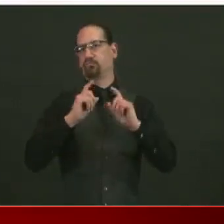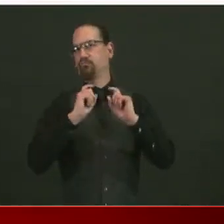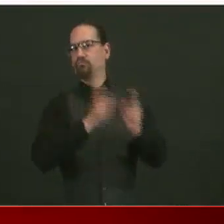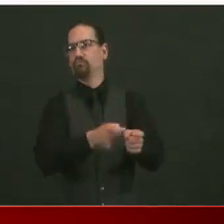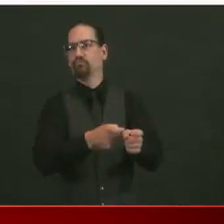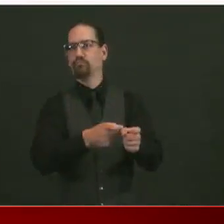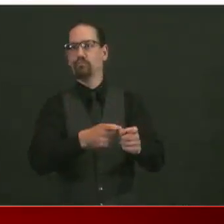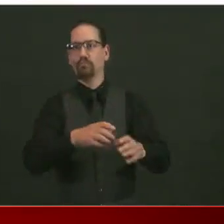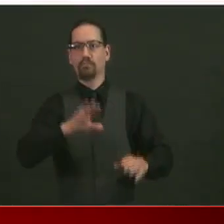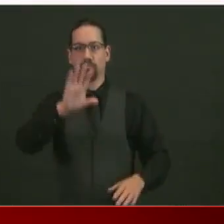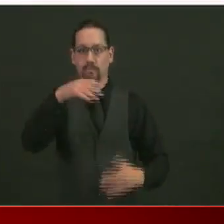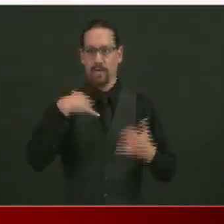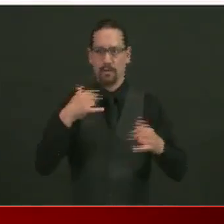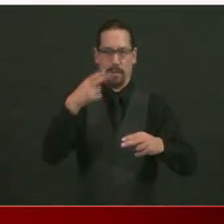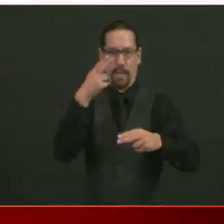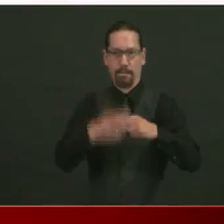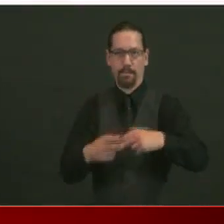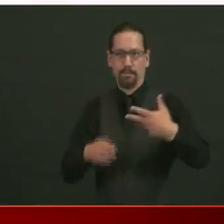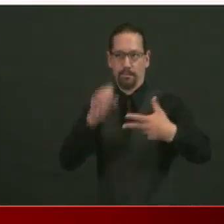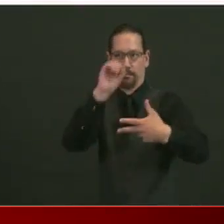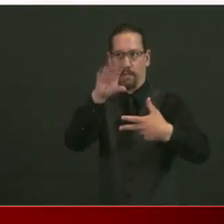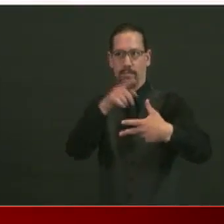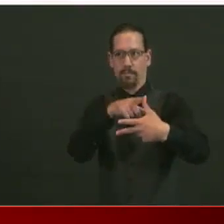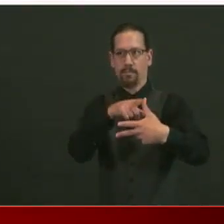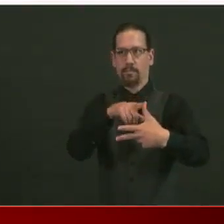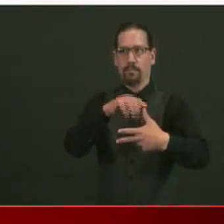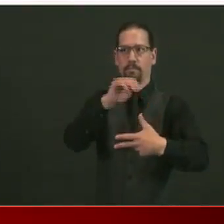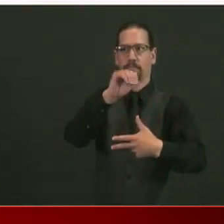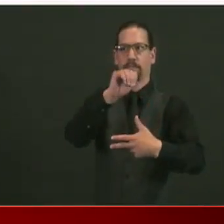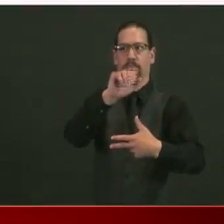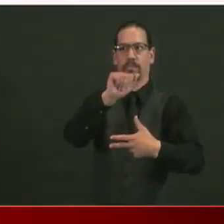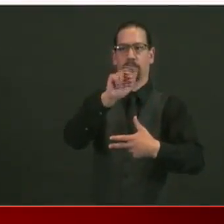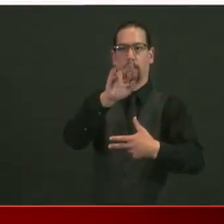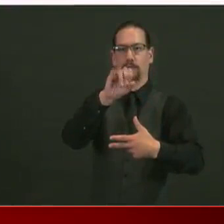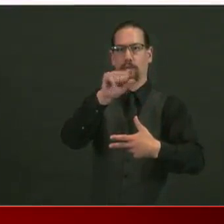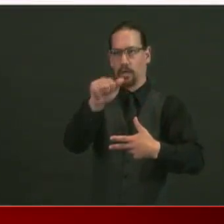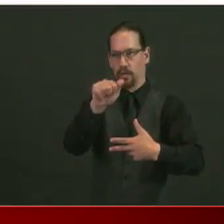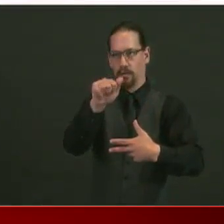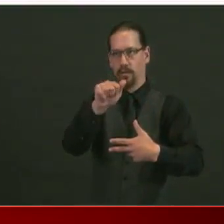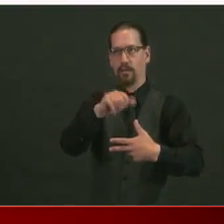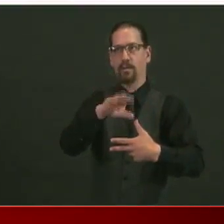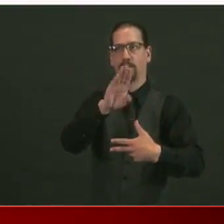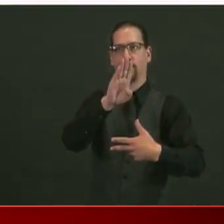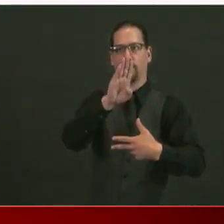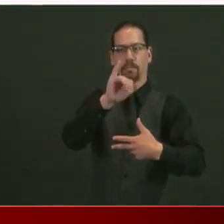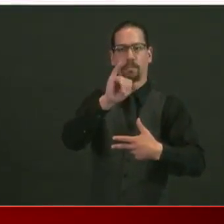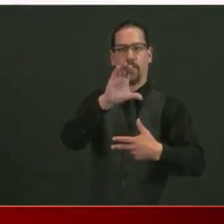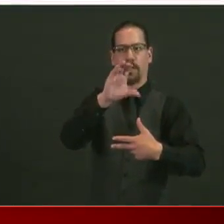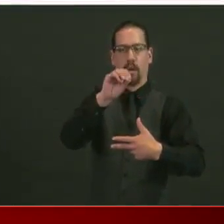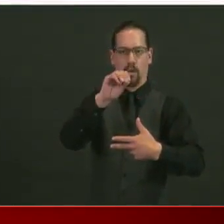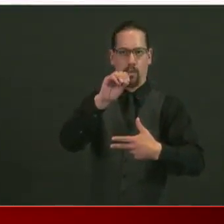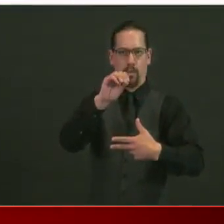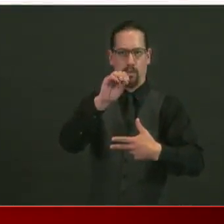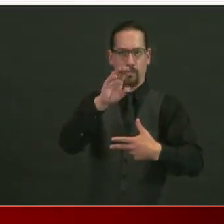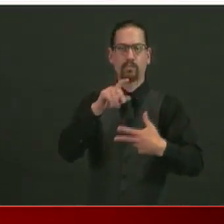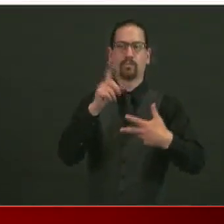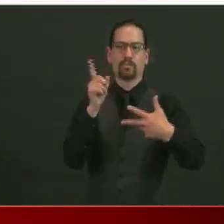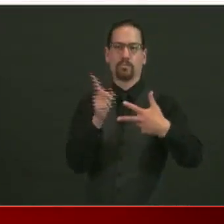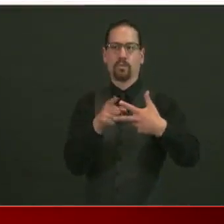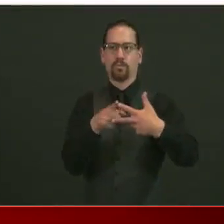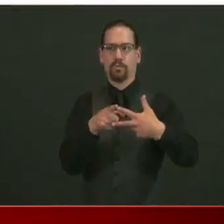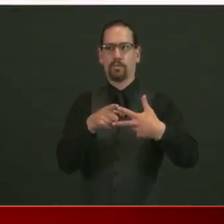on TV. Marissa Bianco from McGuire Elementary School in North Providence, Michael Carlino